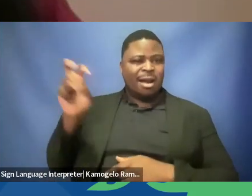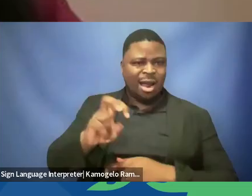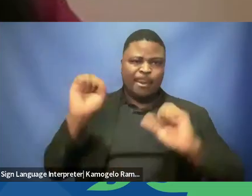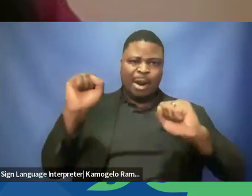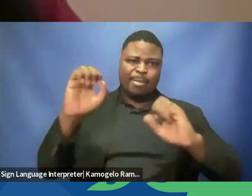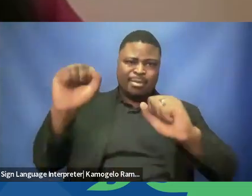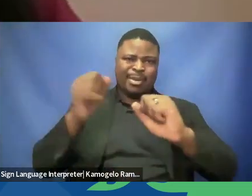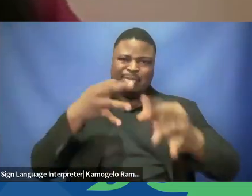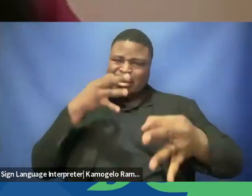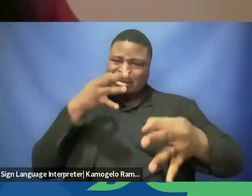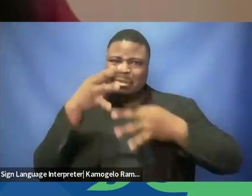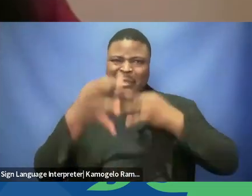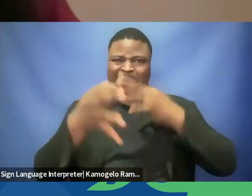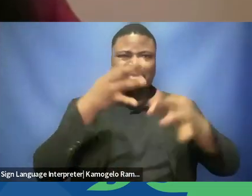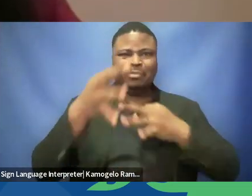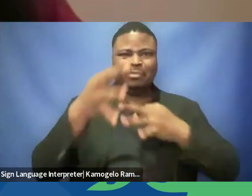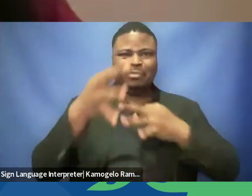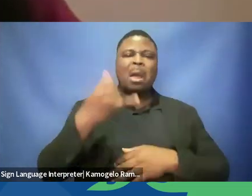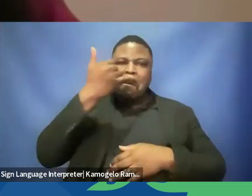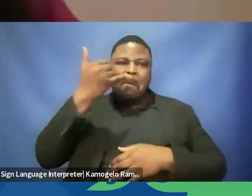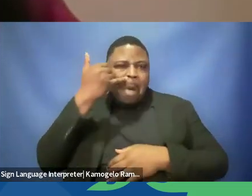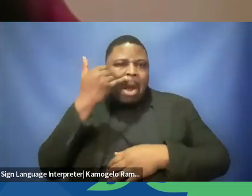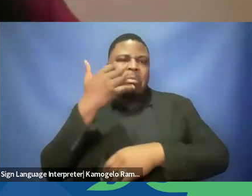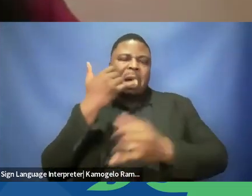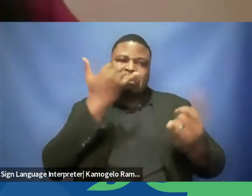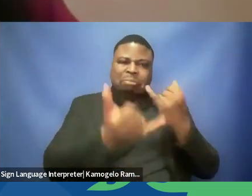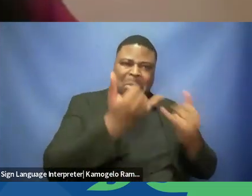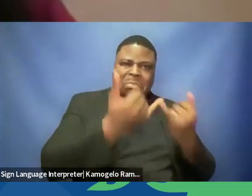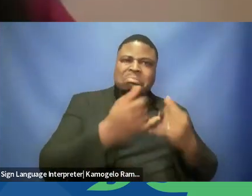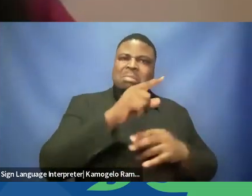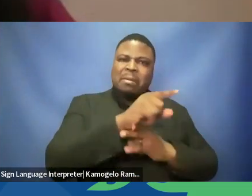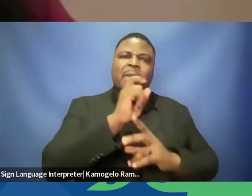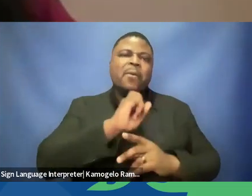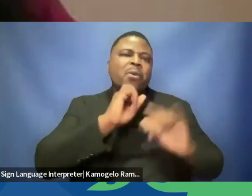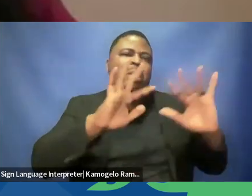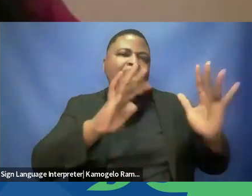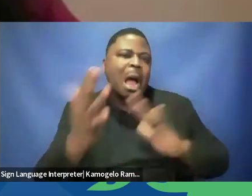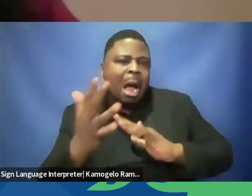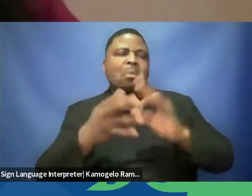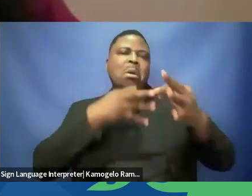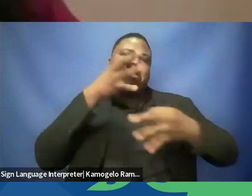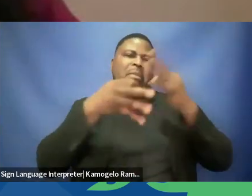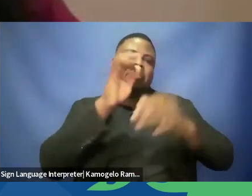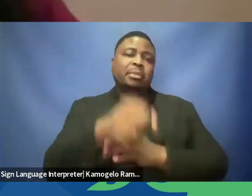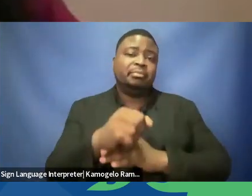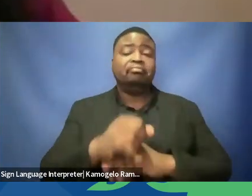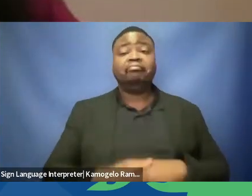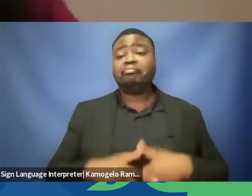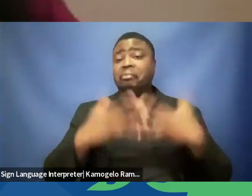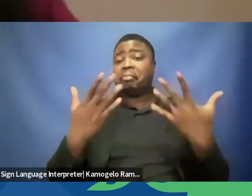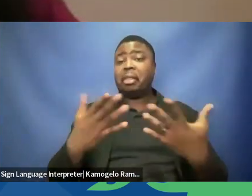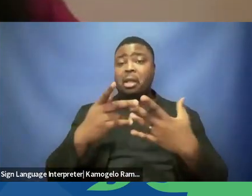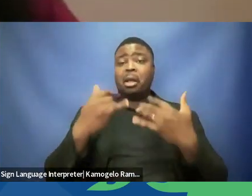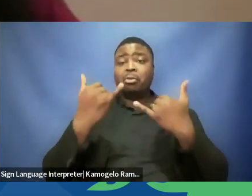drug use research and programming. Before we start, just some house rules that you are